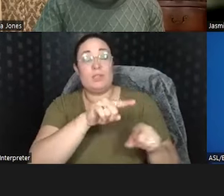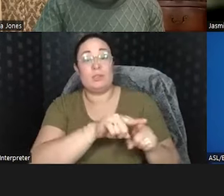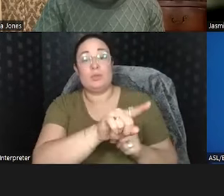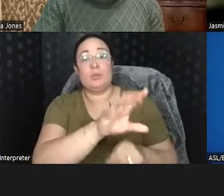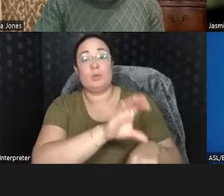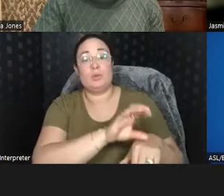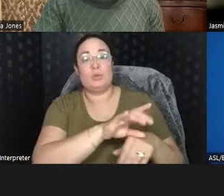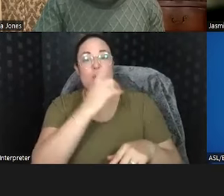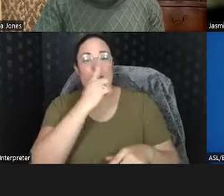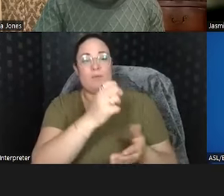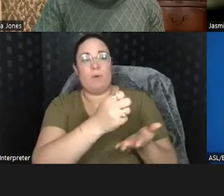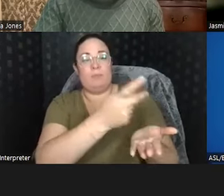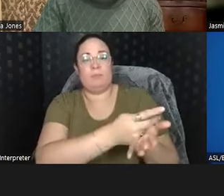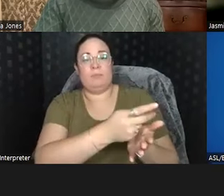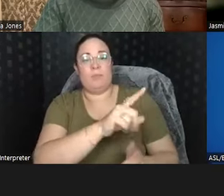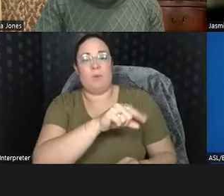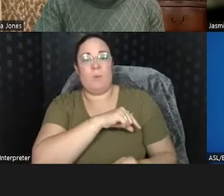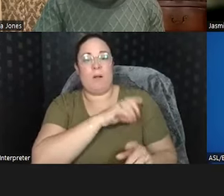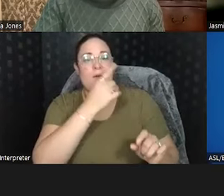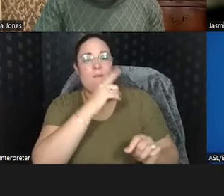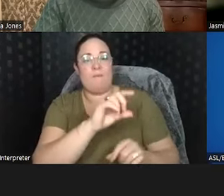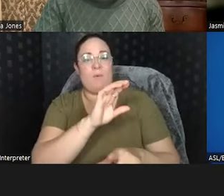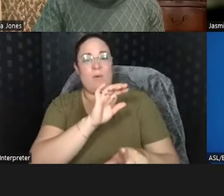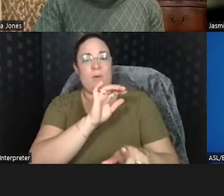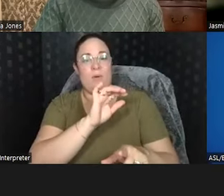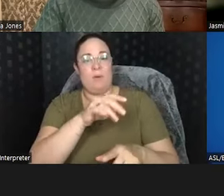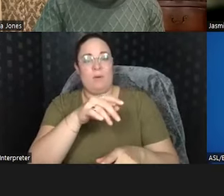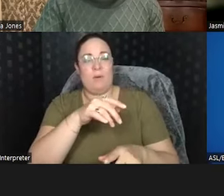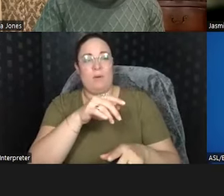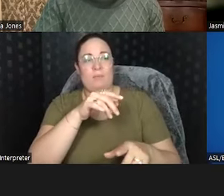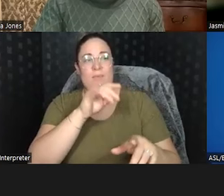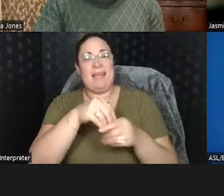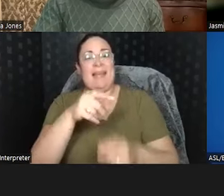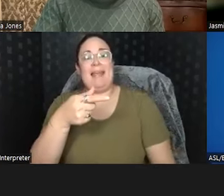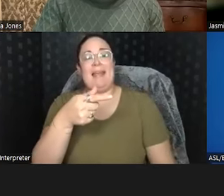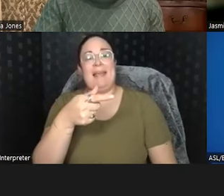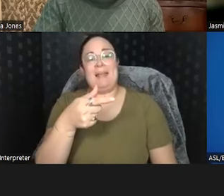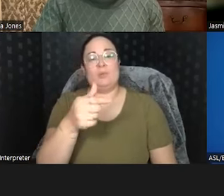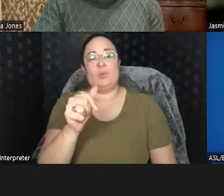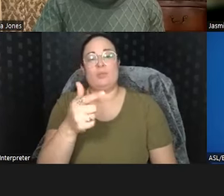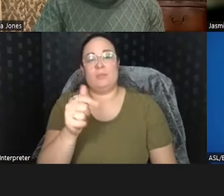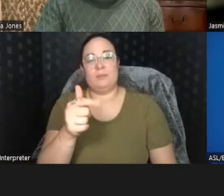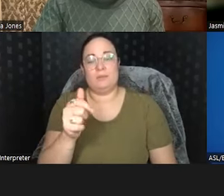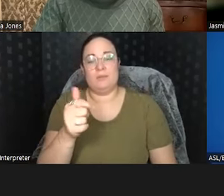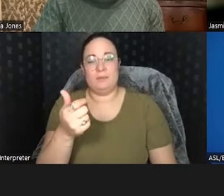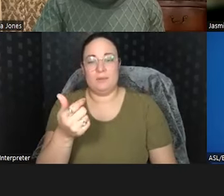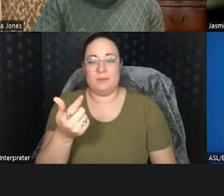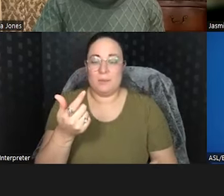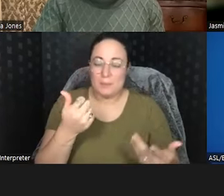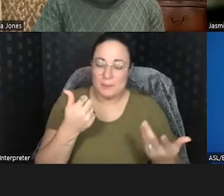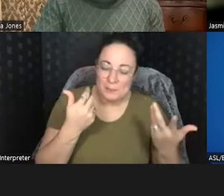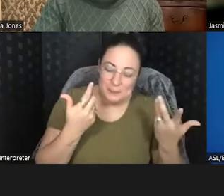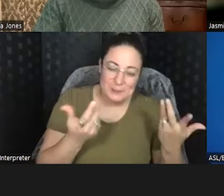qualify for prep and affirming services in Atlanta, Georgia. And so it still speaks to how